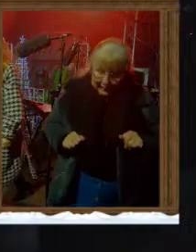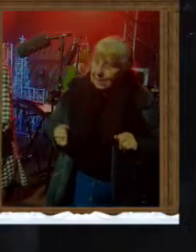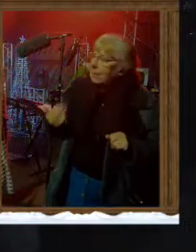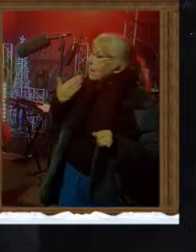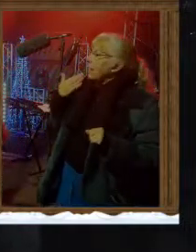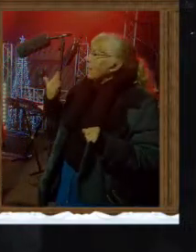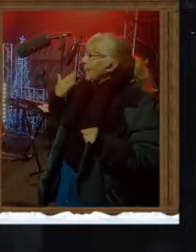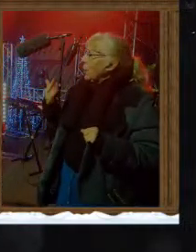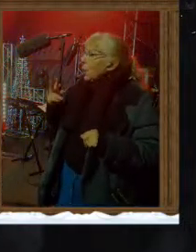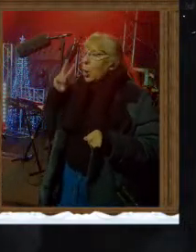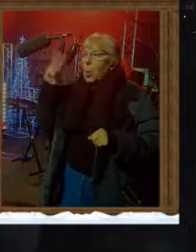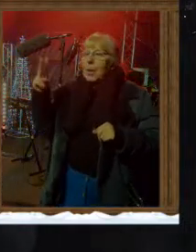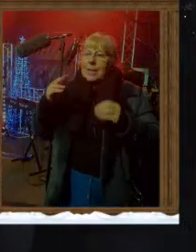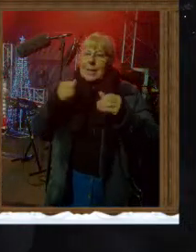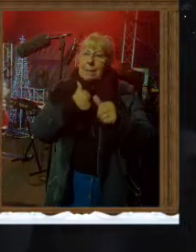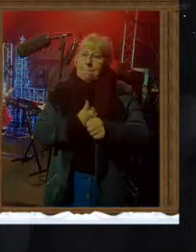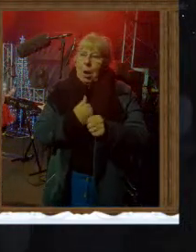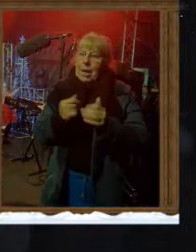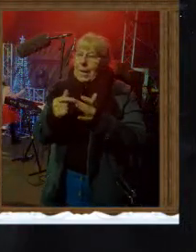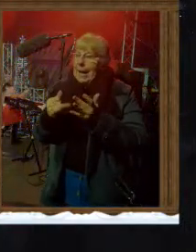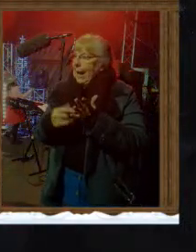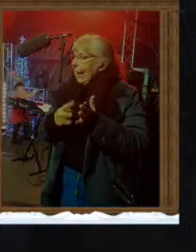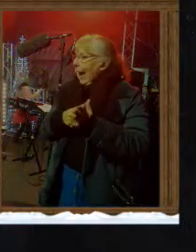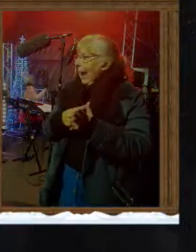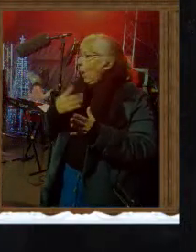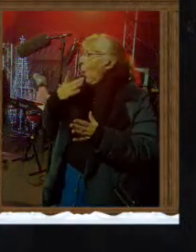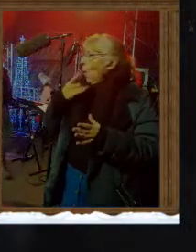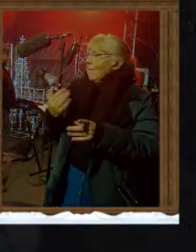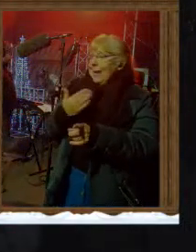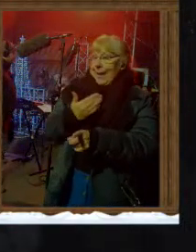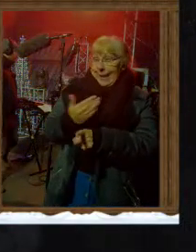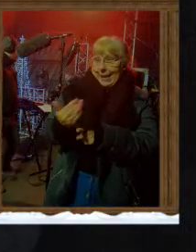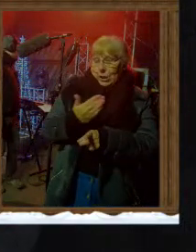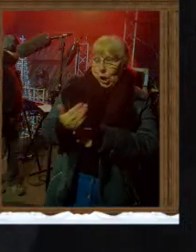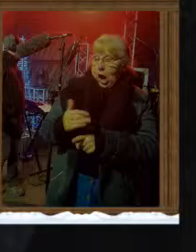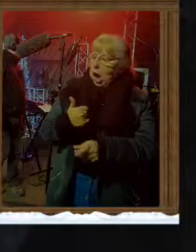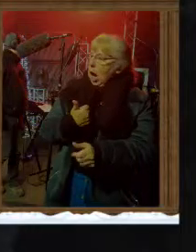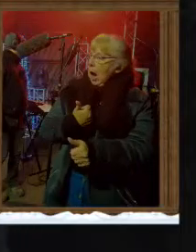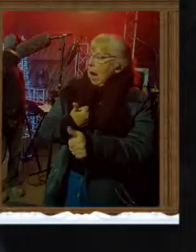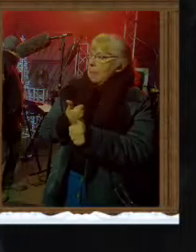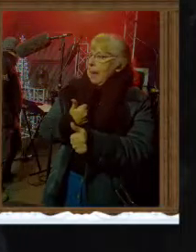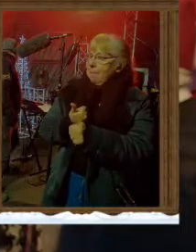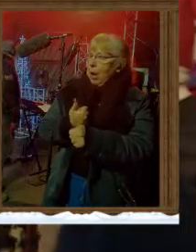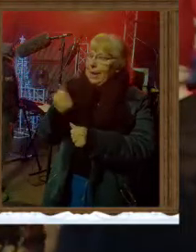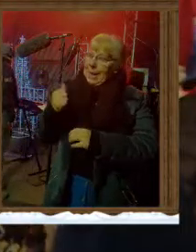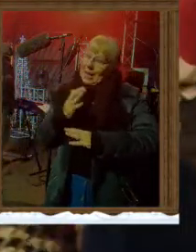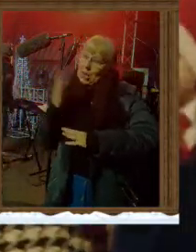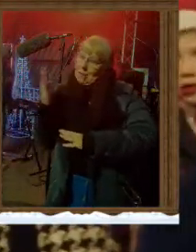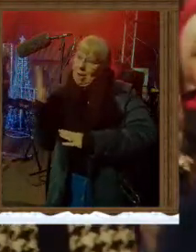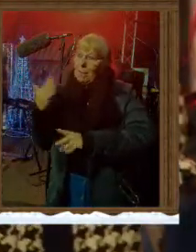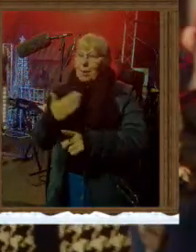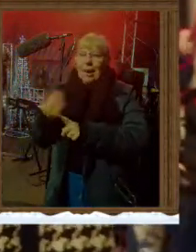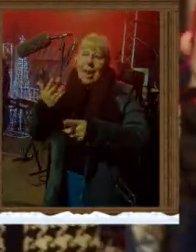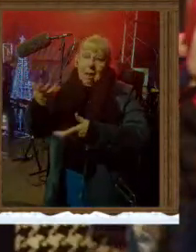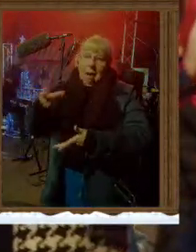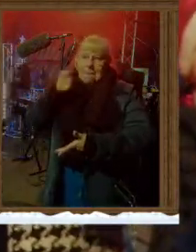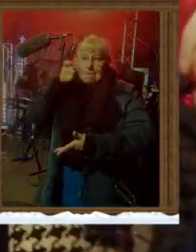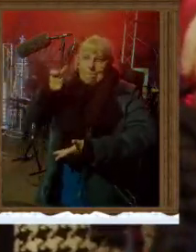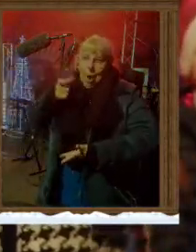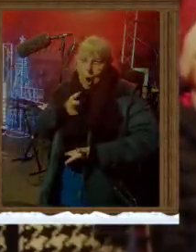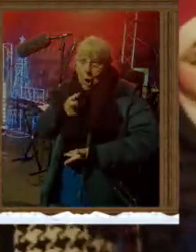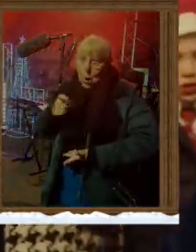Okay, we'll see Buddy and Isla hopefully a little bit later on, and maybe Buddy will lend us his cheerometer, because the